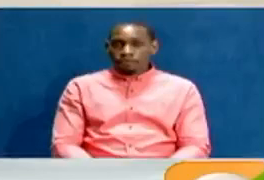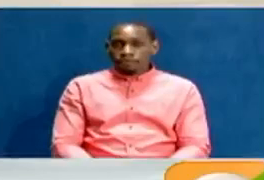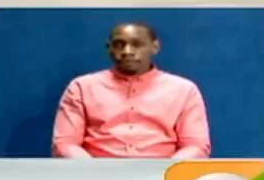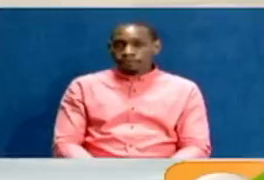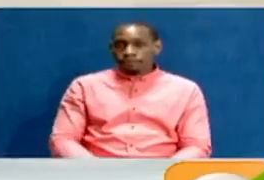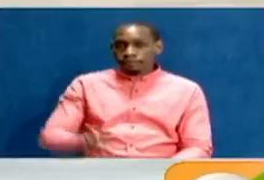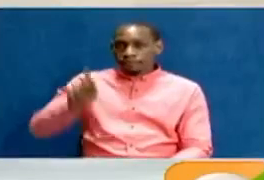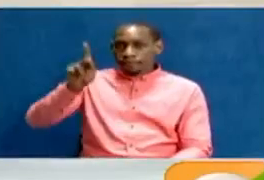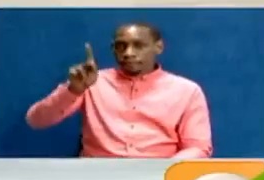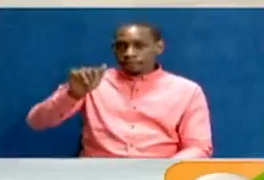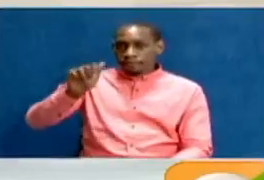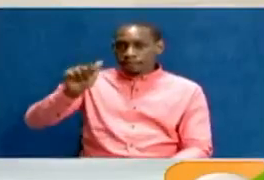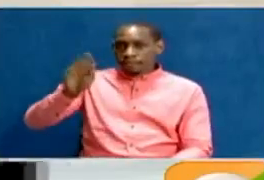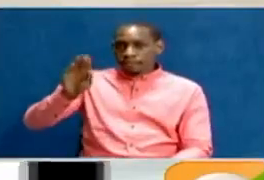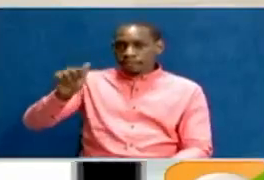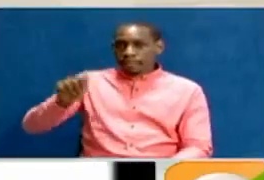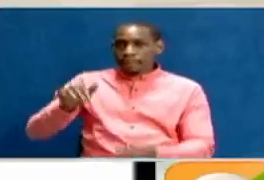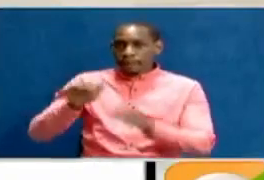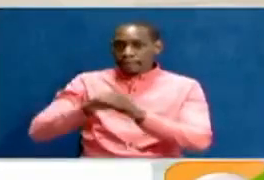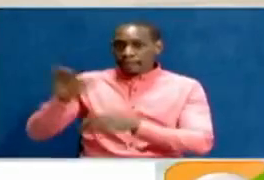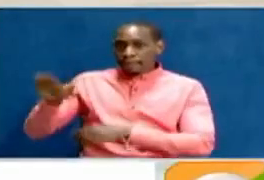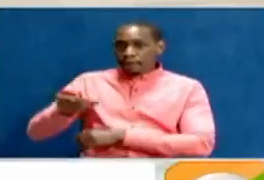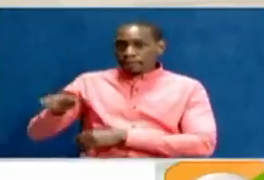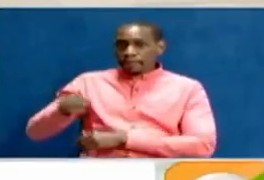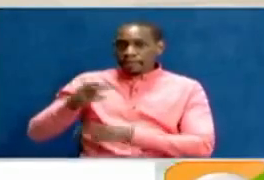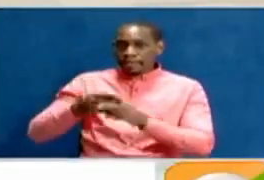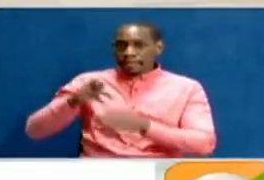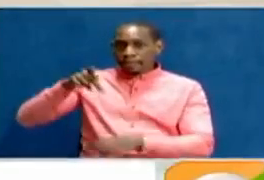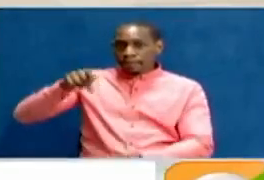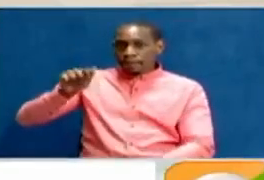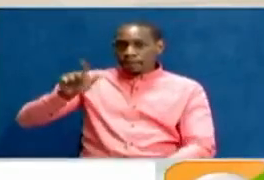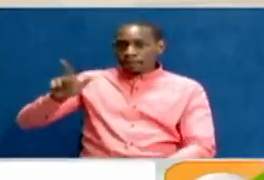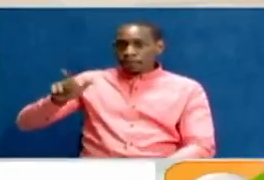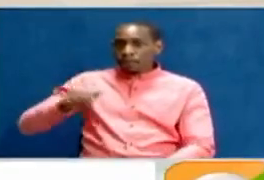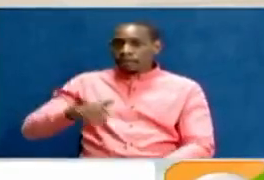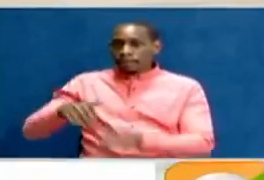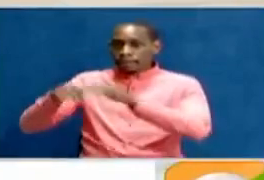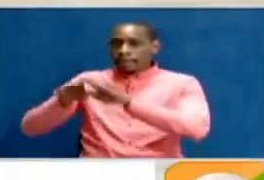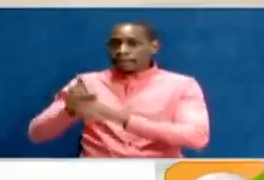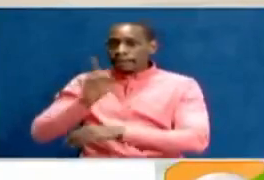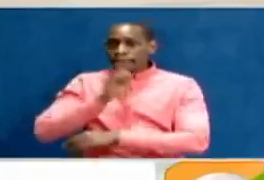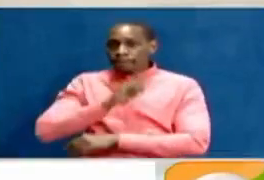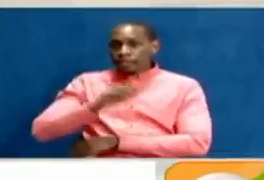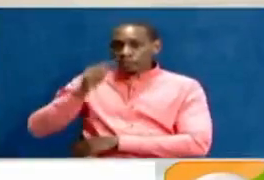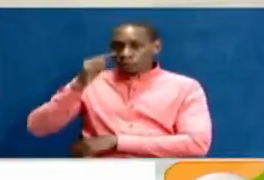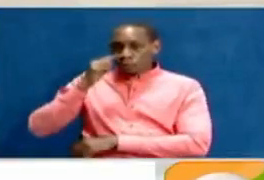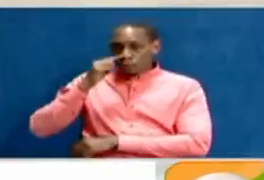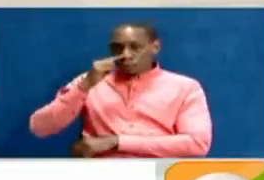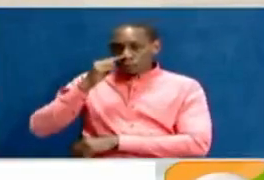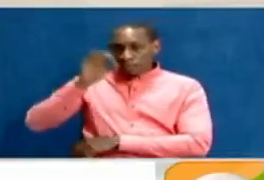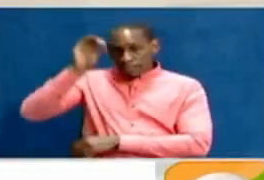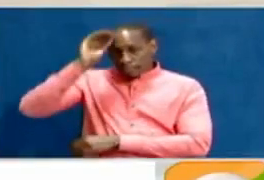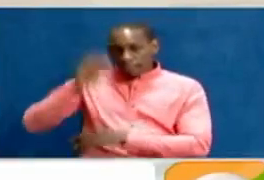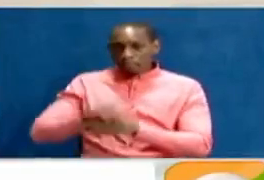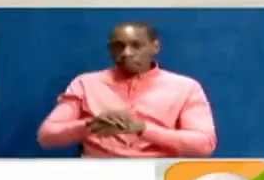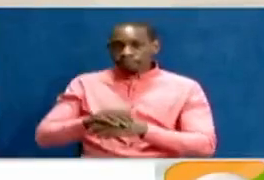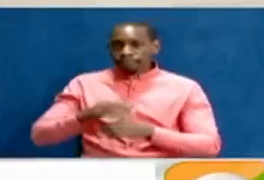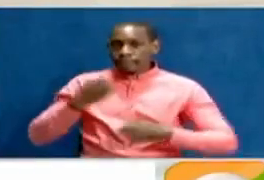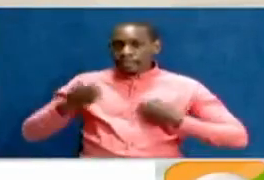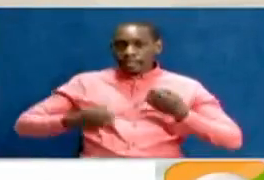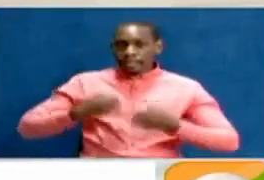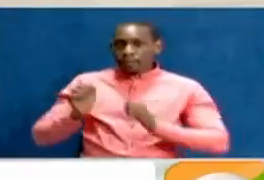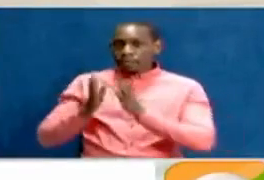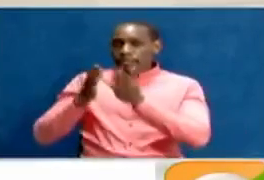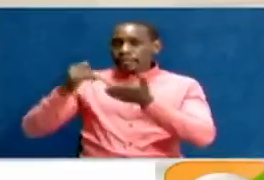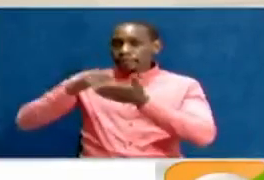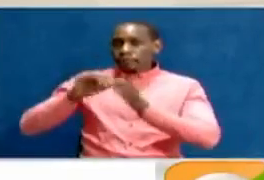And Kiambaa Member of Parliament Paul Koinange was laid to rest in his Kiambaa home in an emotional ceremony